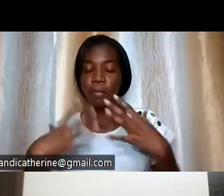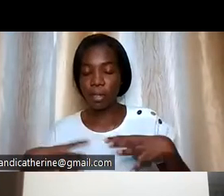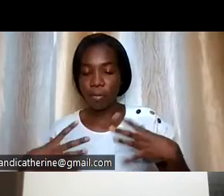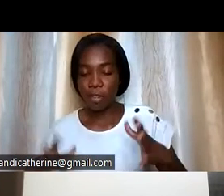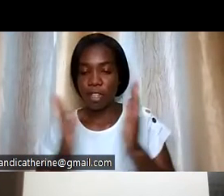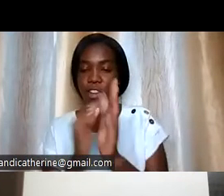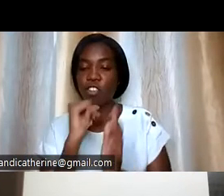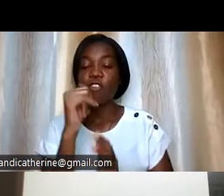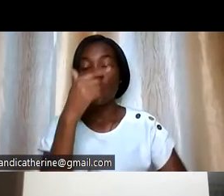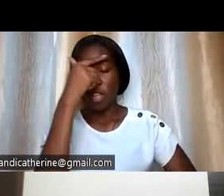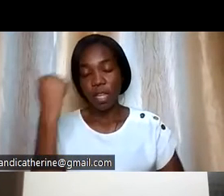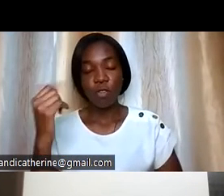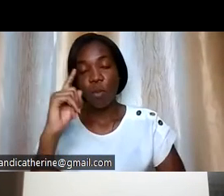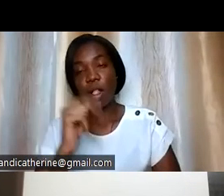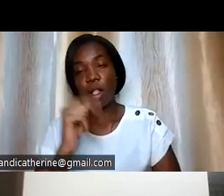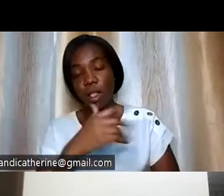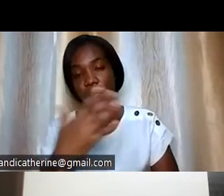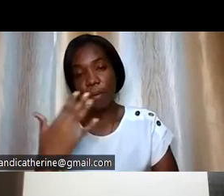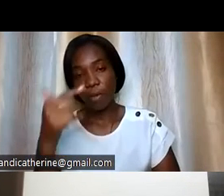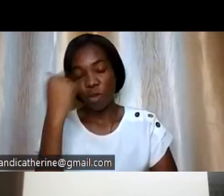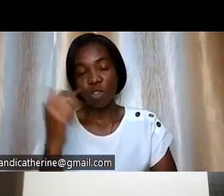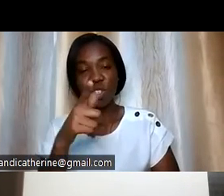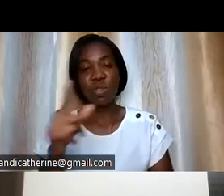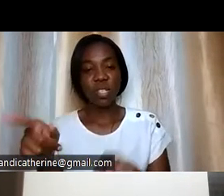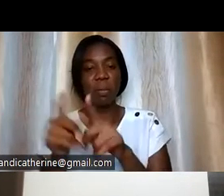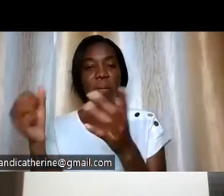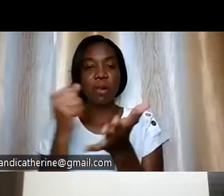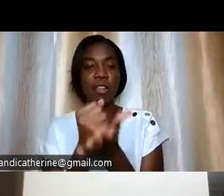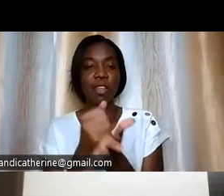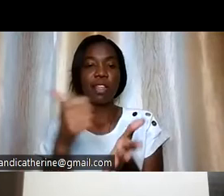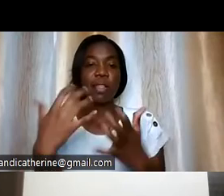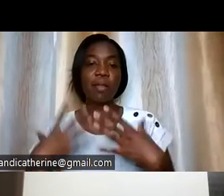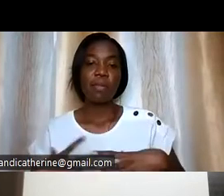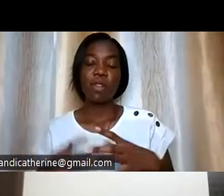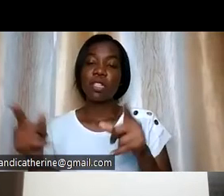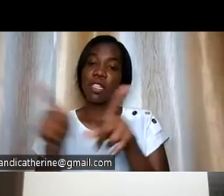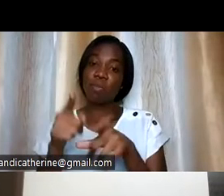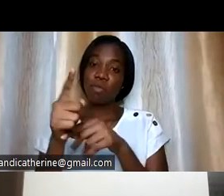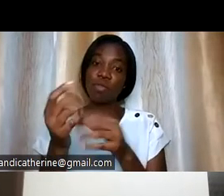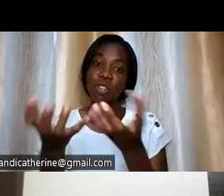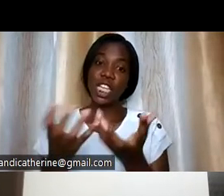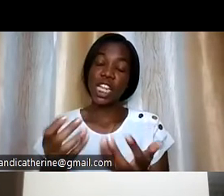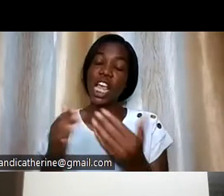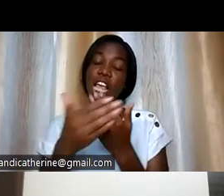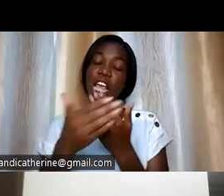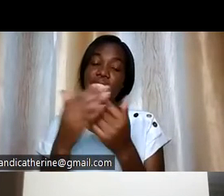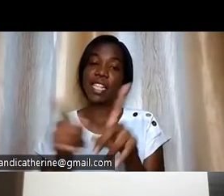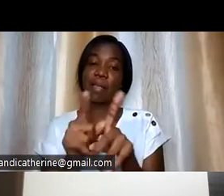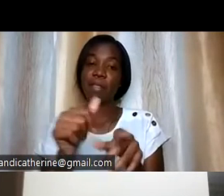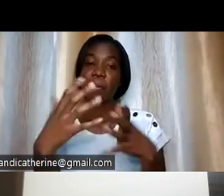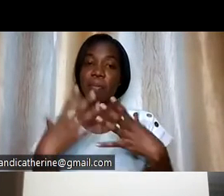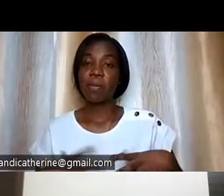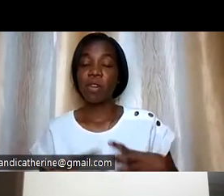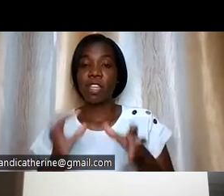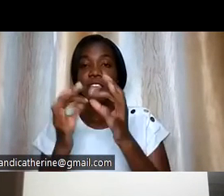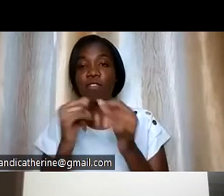thing, you're equal an employee like the rest. You equally need care like the rest. If no one seems to care